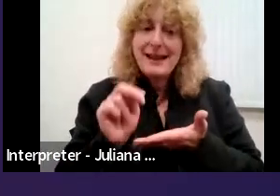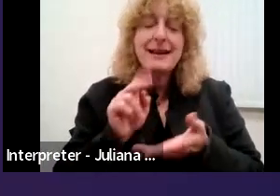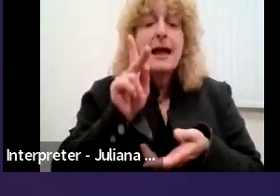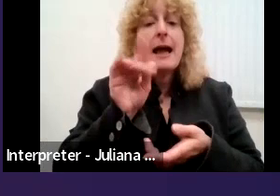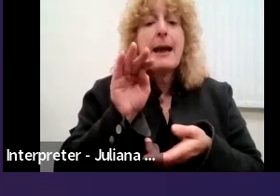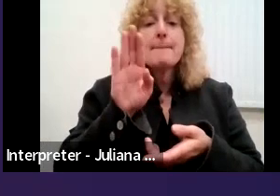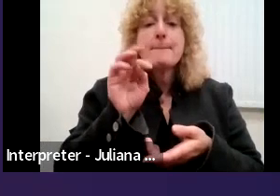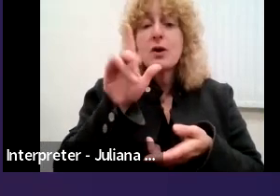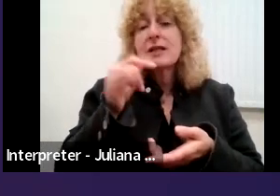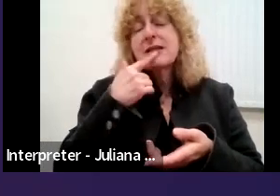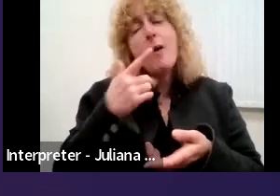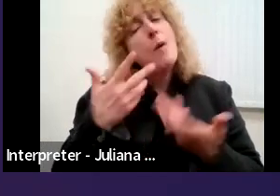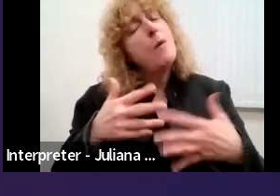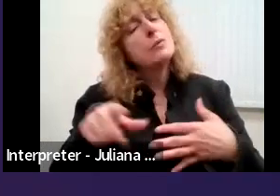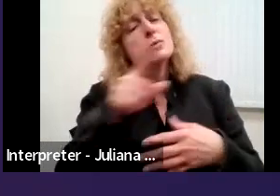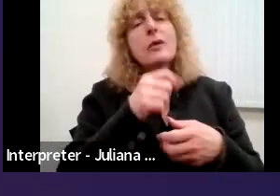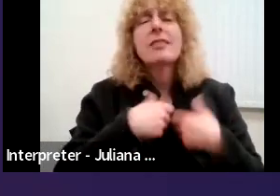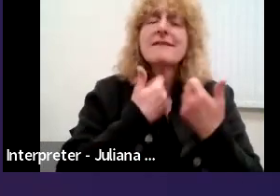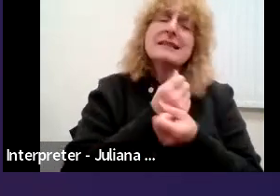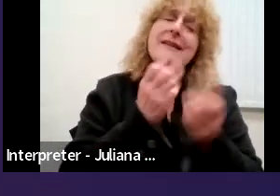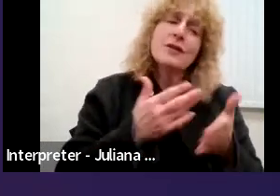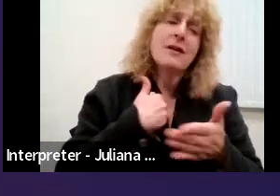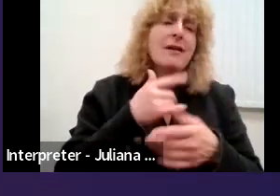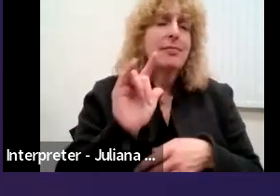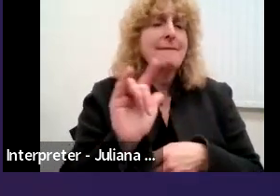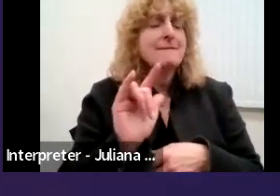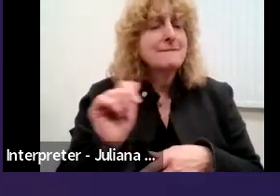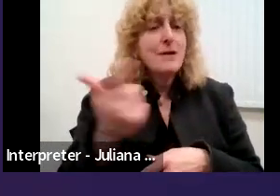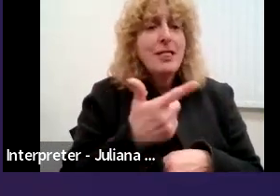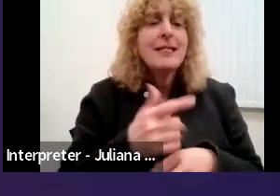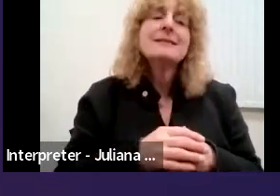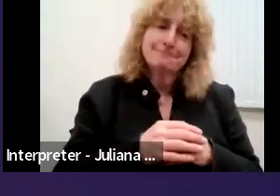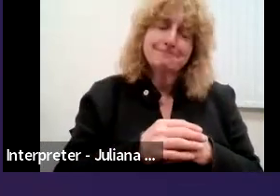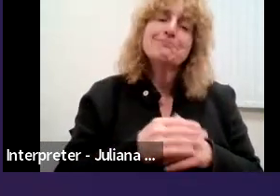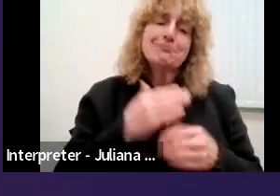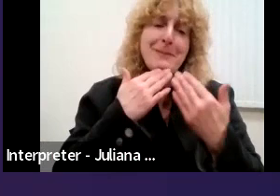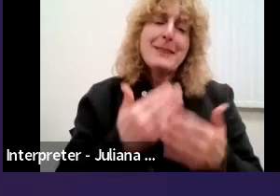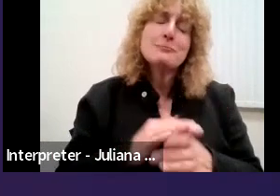love you all. Thank you. So yeah, the